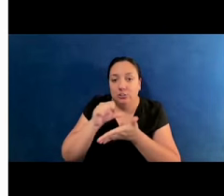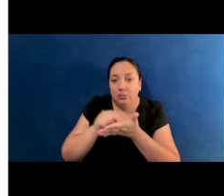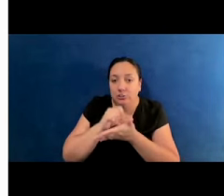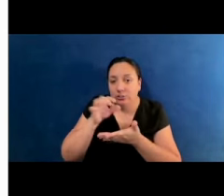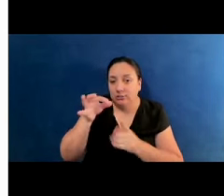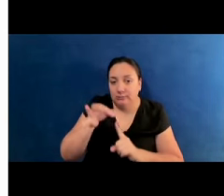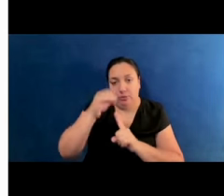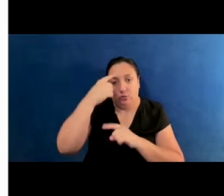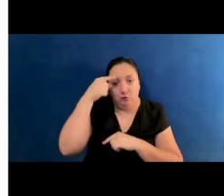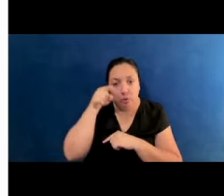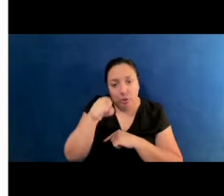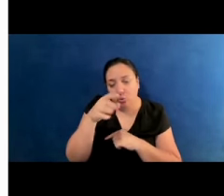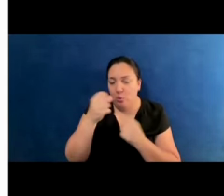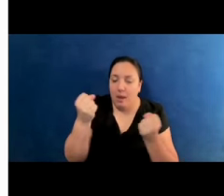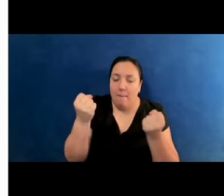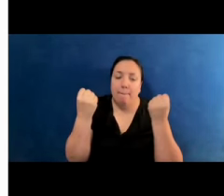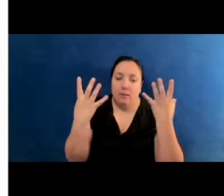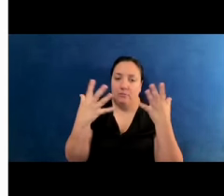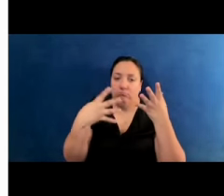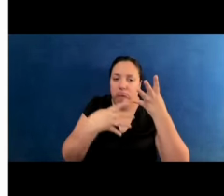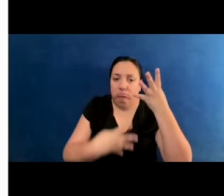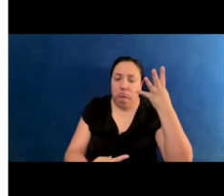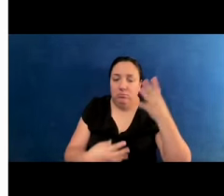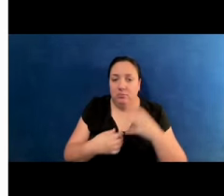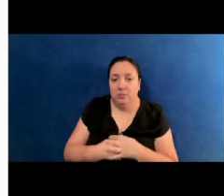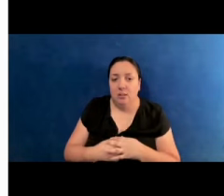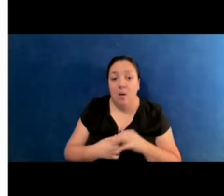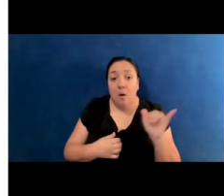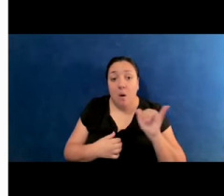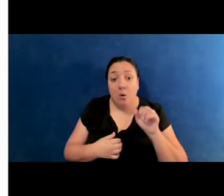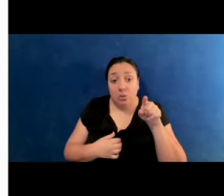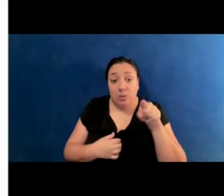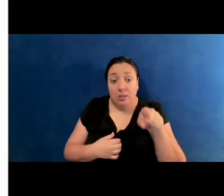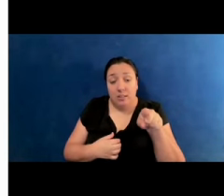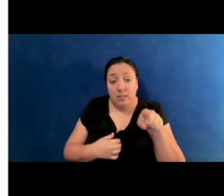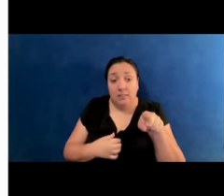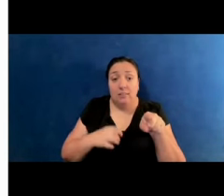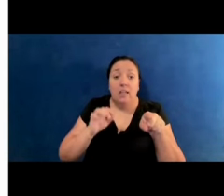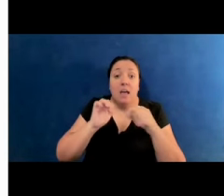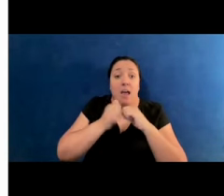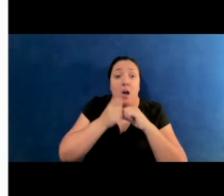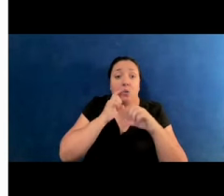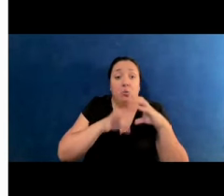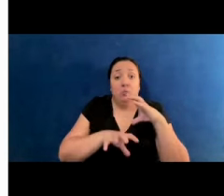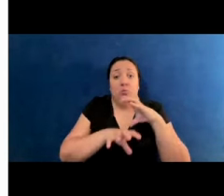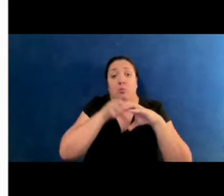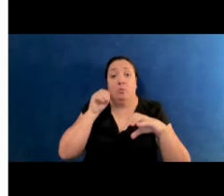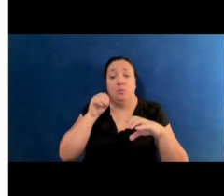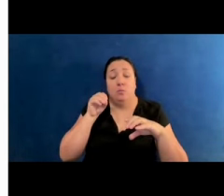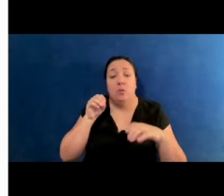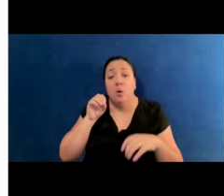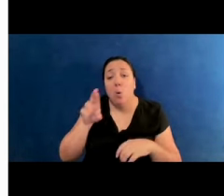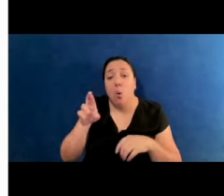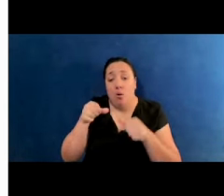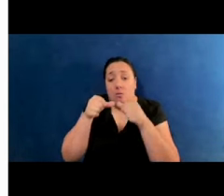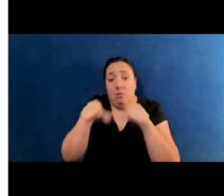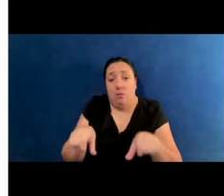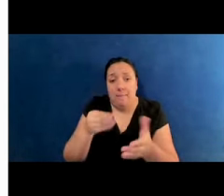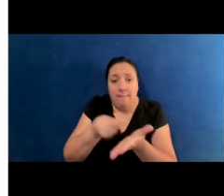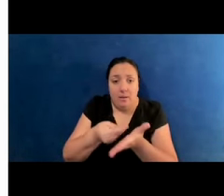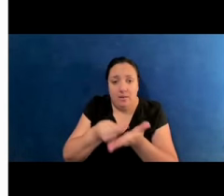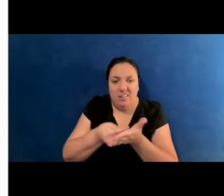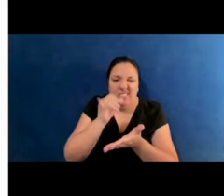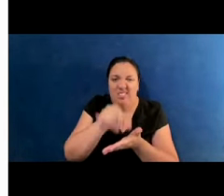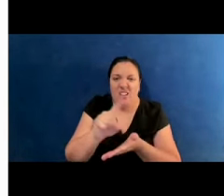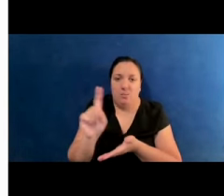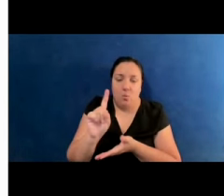just for you, and much, much more. This is the place also where you will take money out of your account, put more money into your account, all of that. See